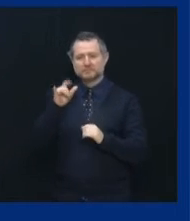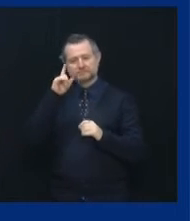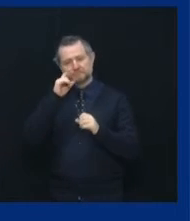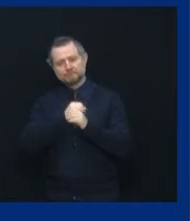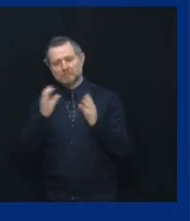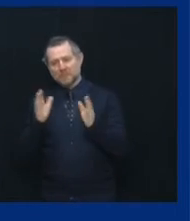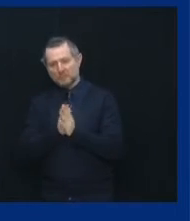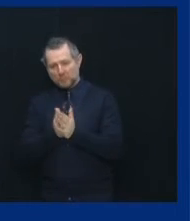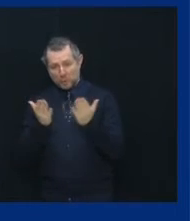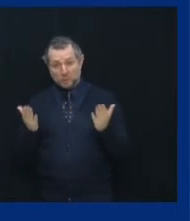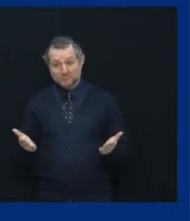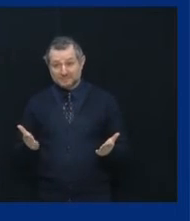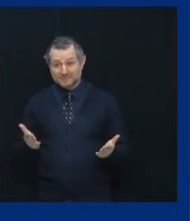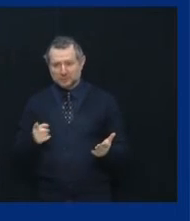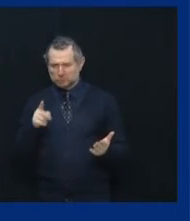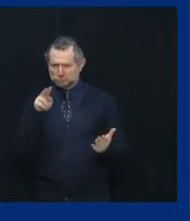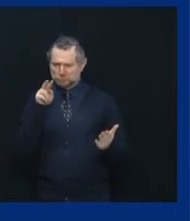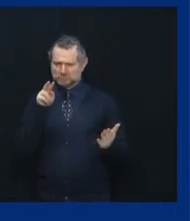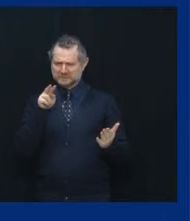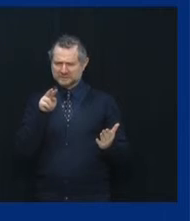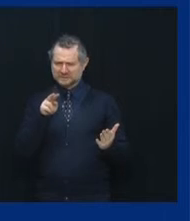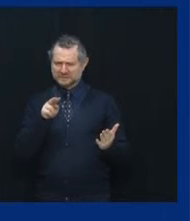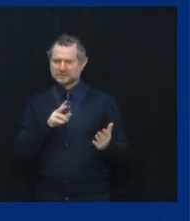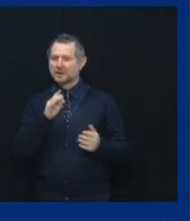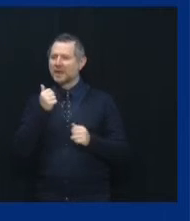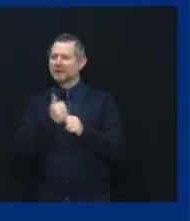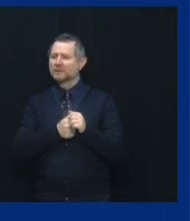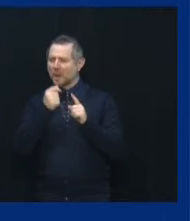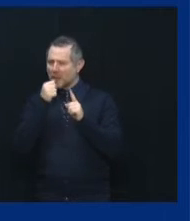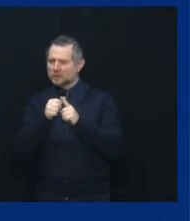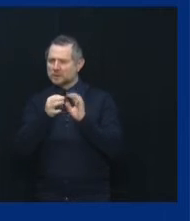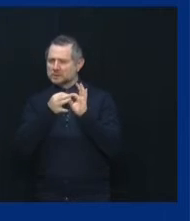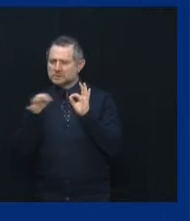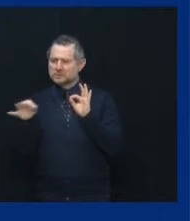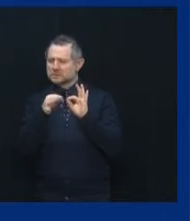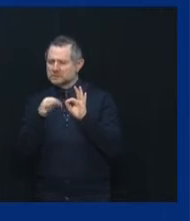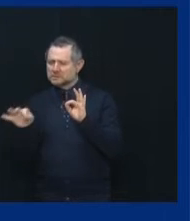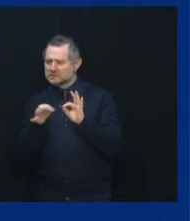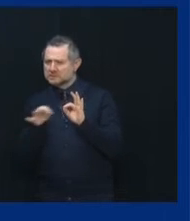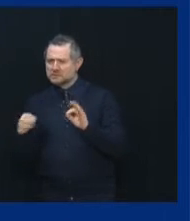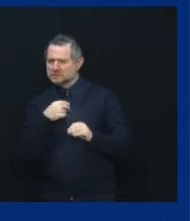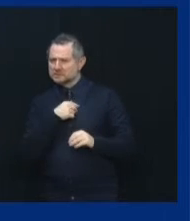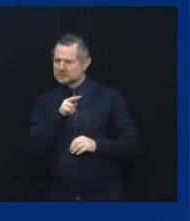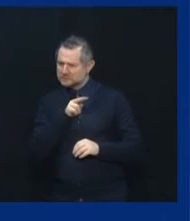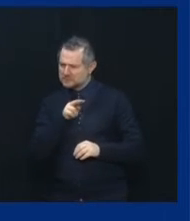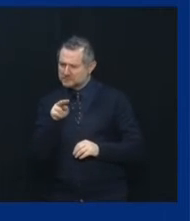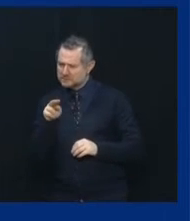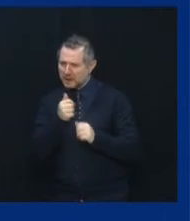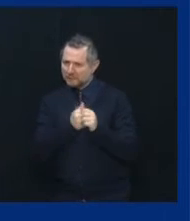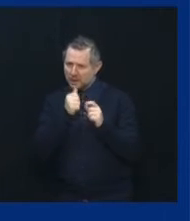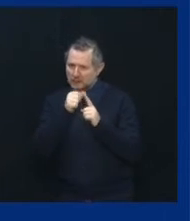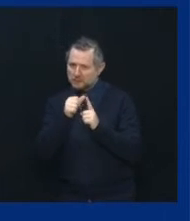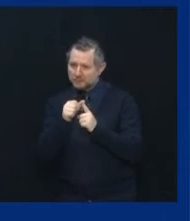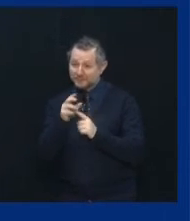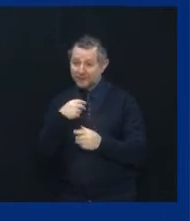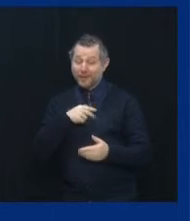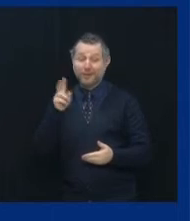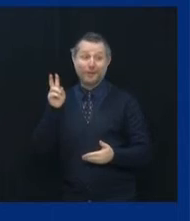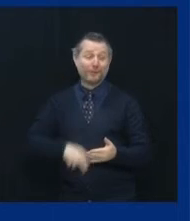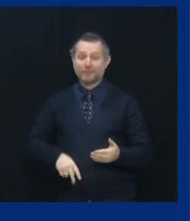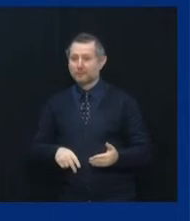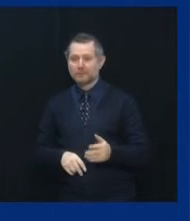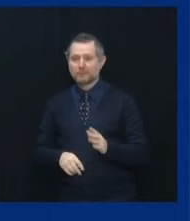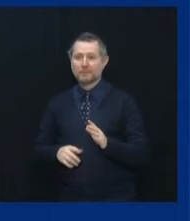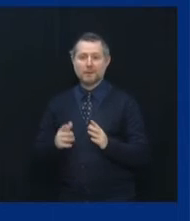every single letter in the book. So that's why it takes a significant period of time to get the results, because you have to check to be sure one specific letter